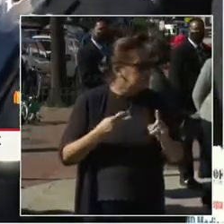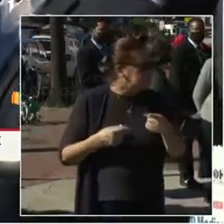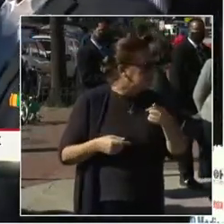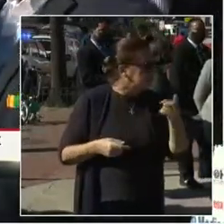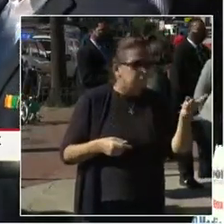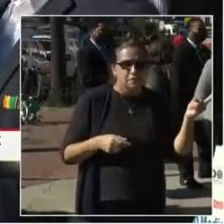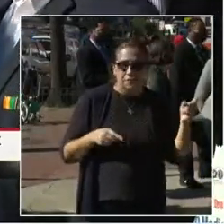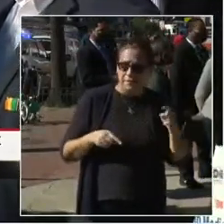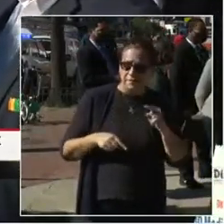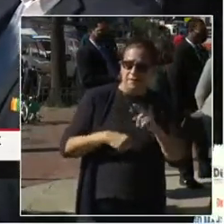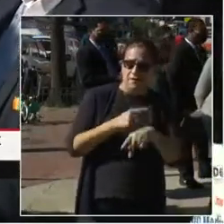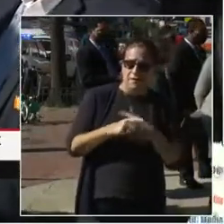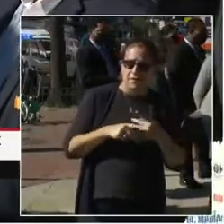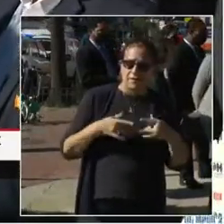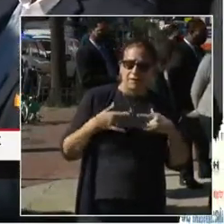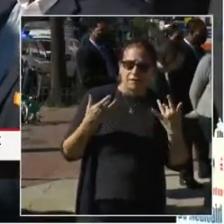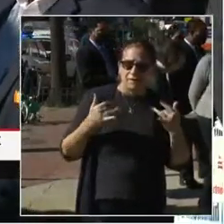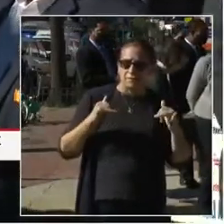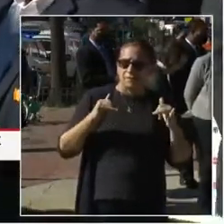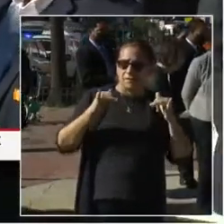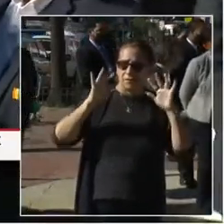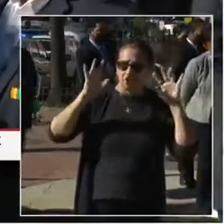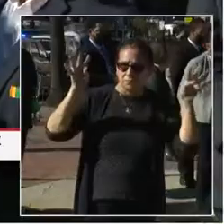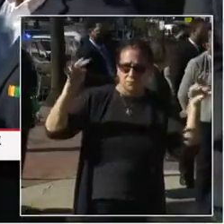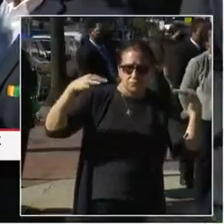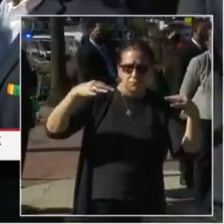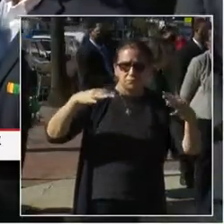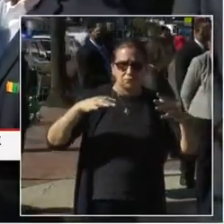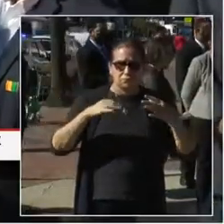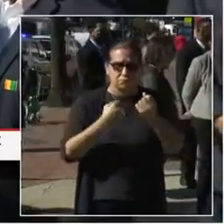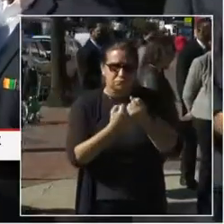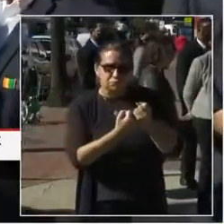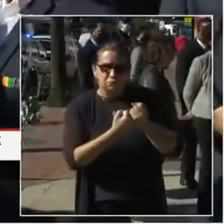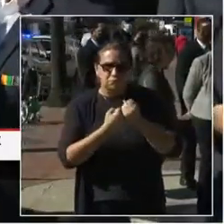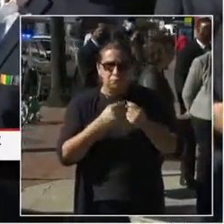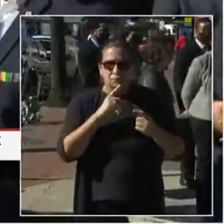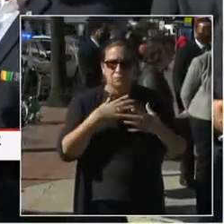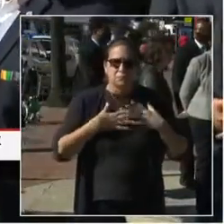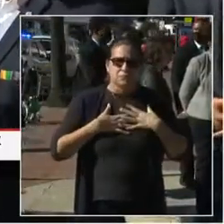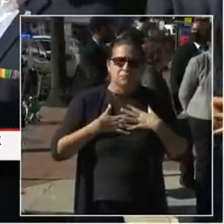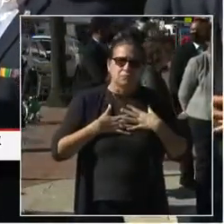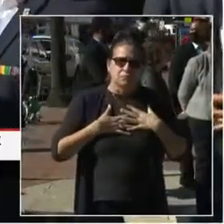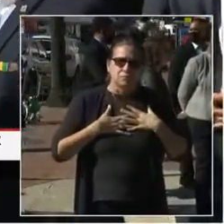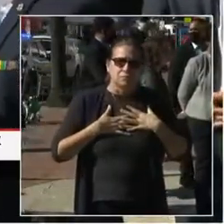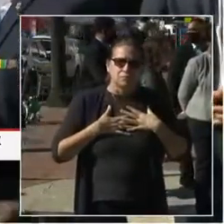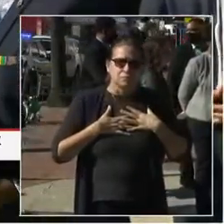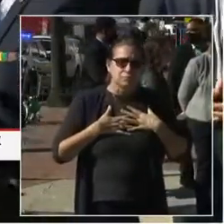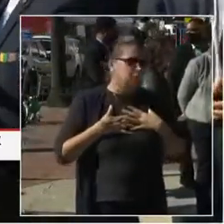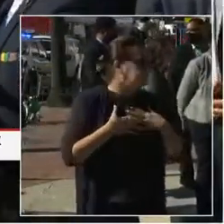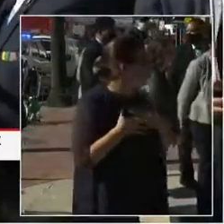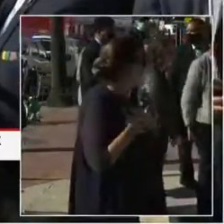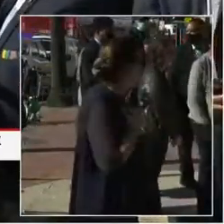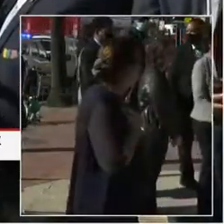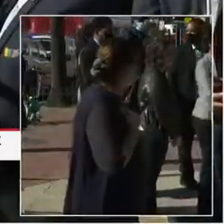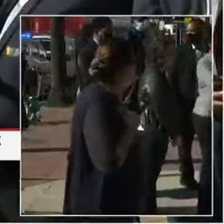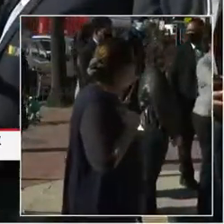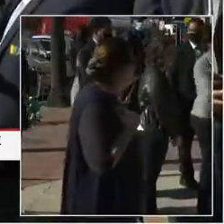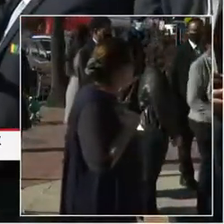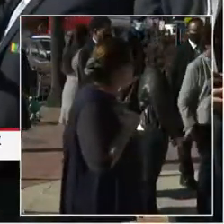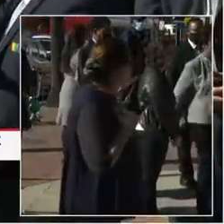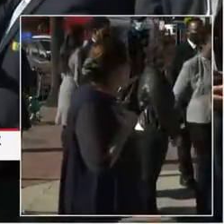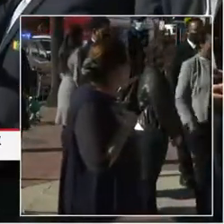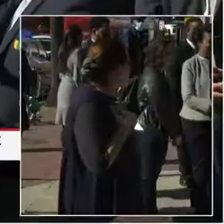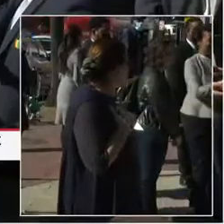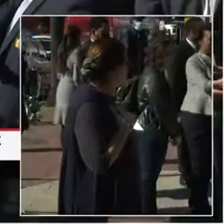DMV restaurant celebration, There we go. Black History, it's Black so History. wonderful. Yeah, and more absolutely. importantly, to be here under the leadership of